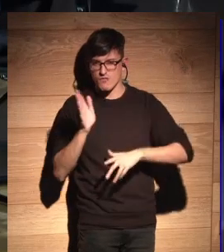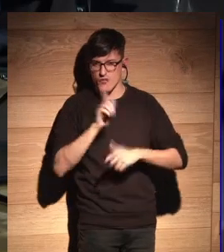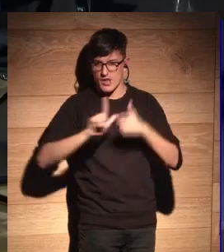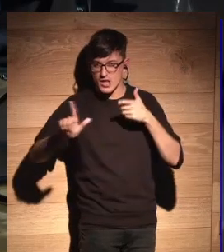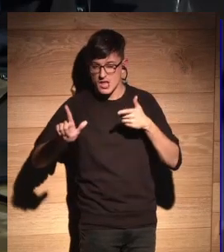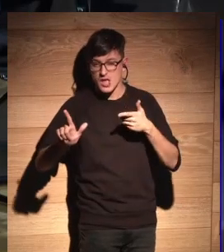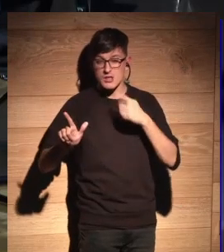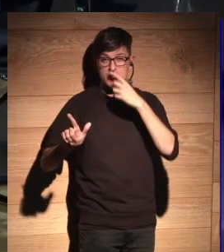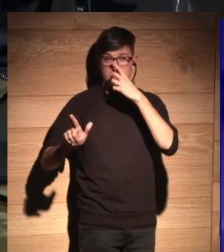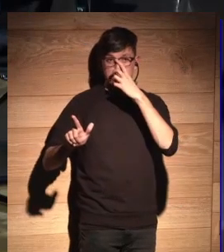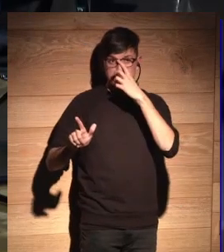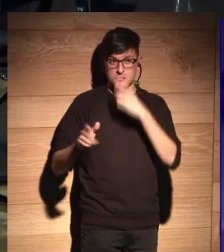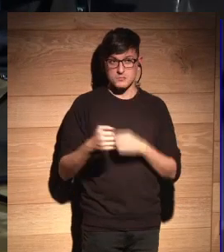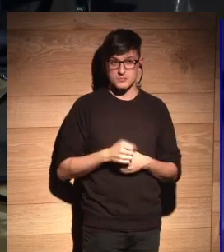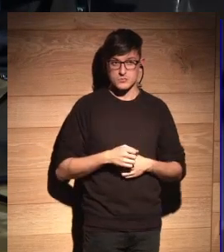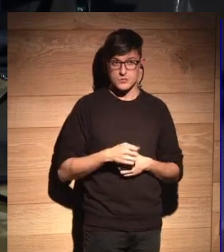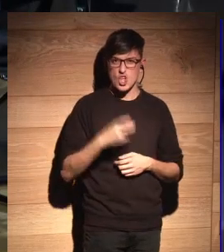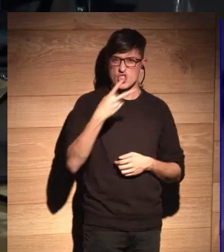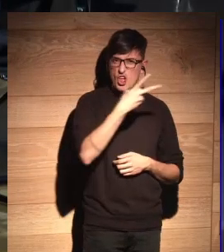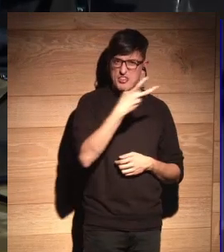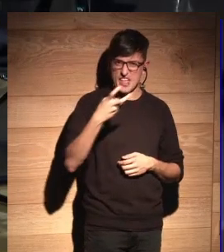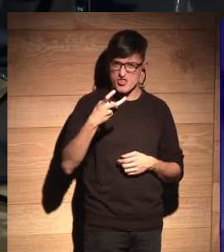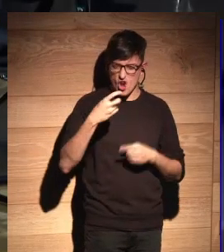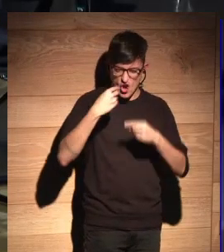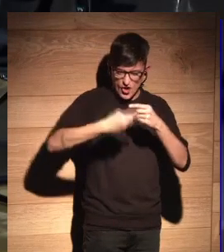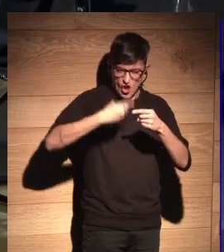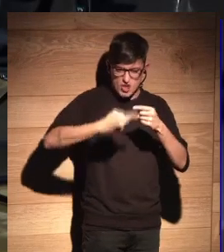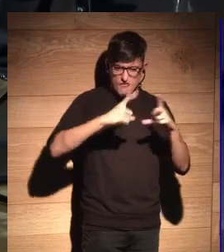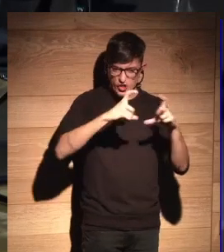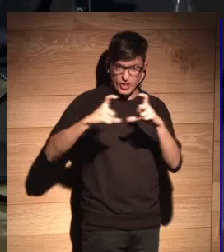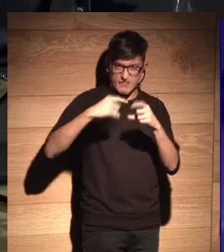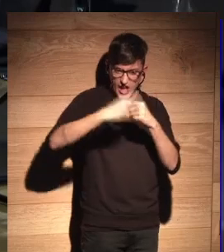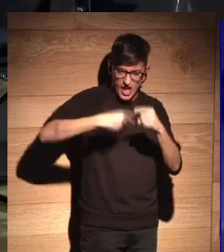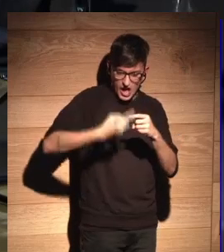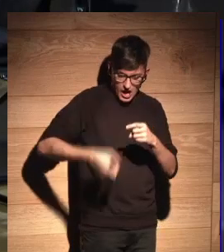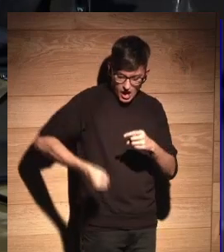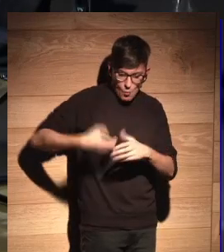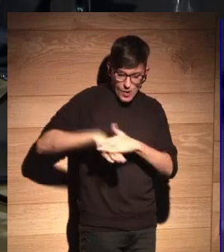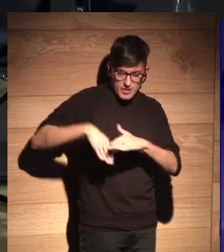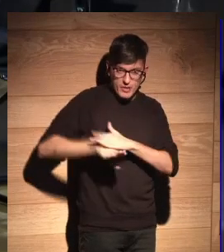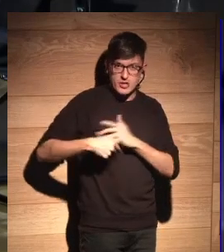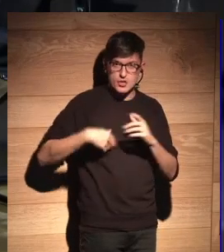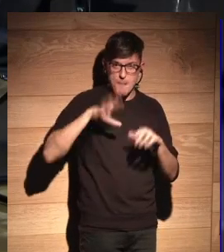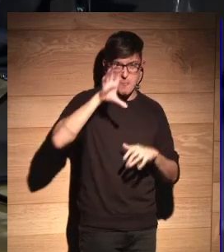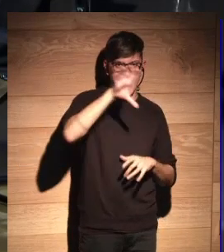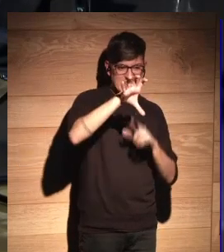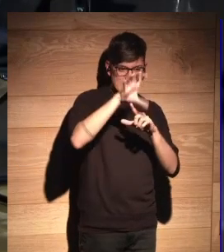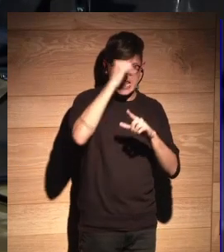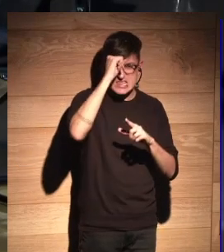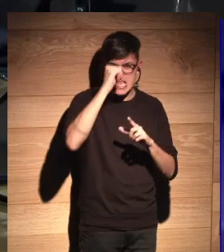Kodachrome in a suitcase. And I just traveled around the country. I hadn't